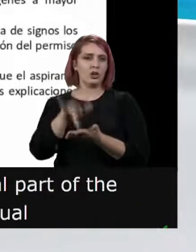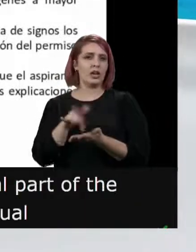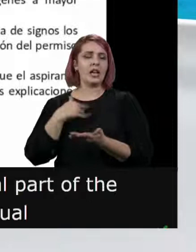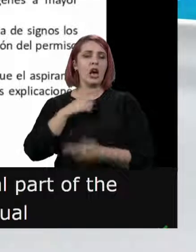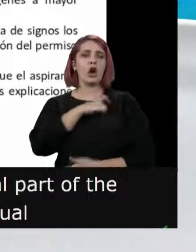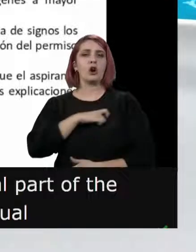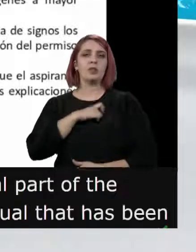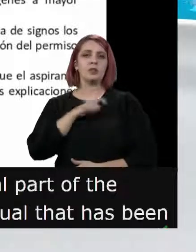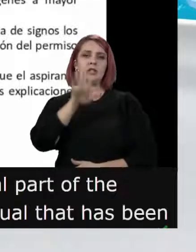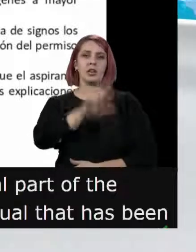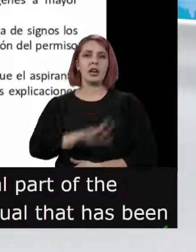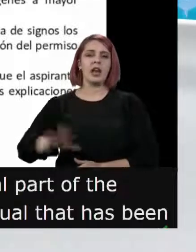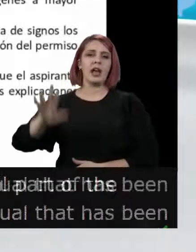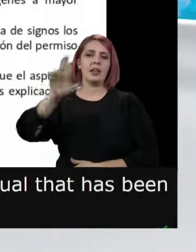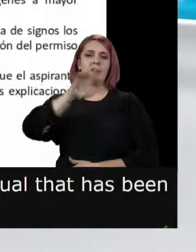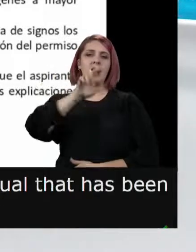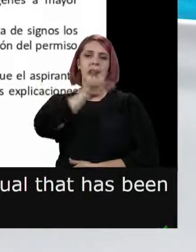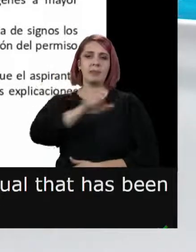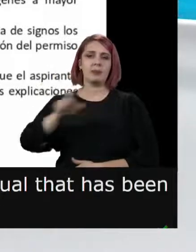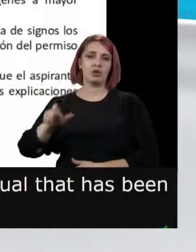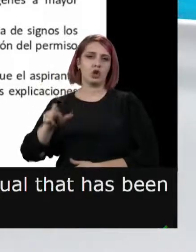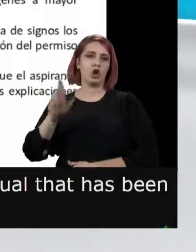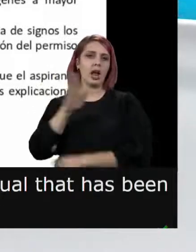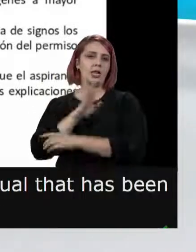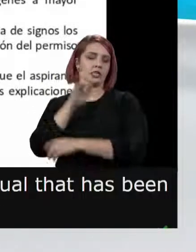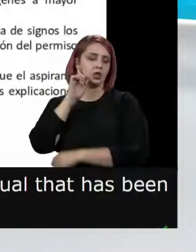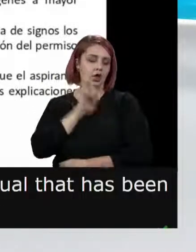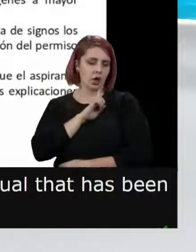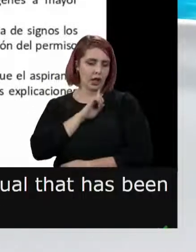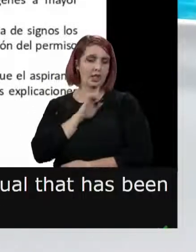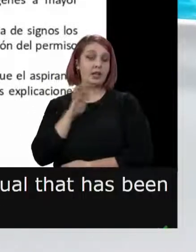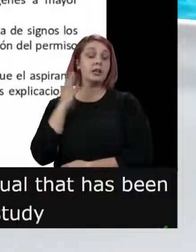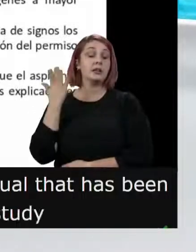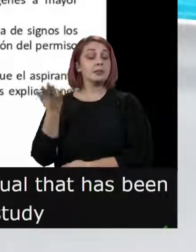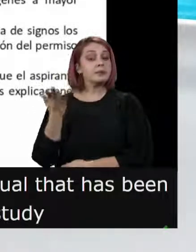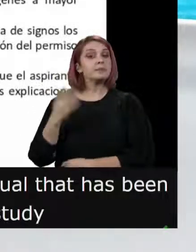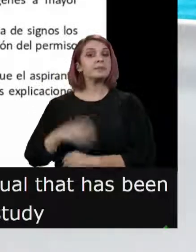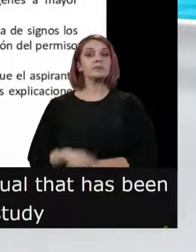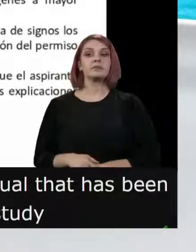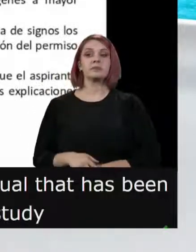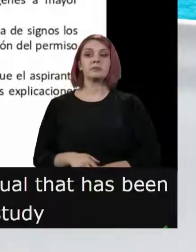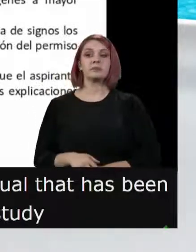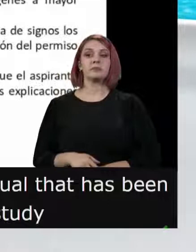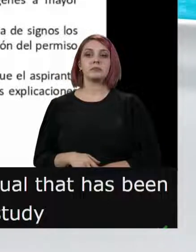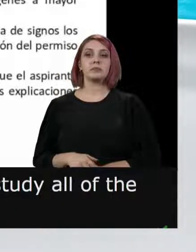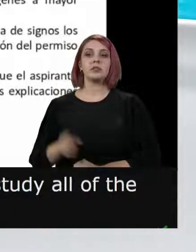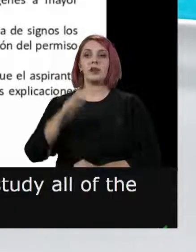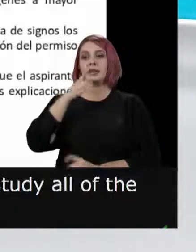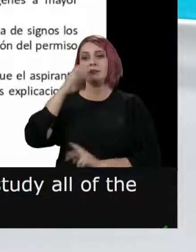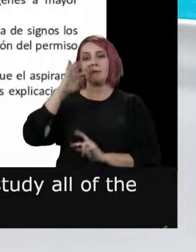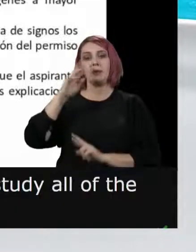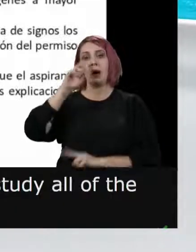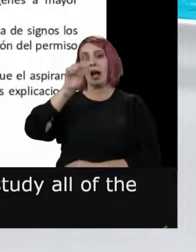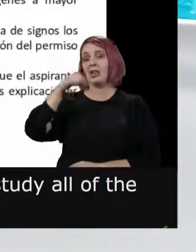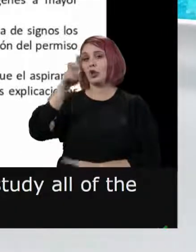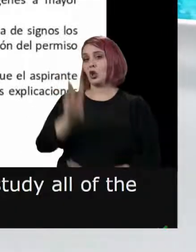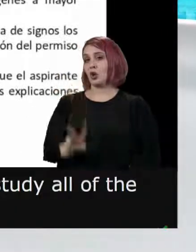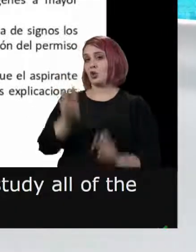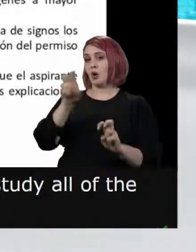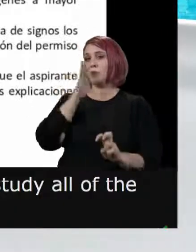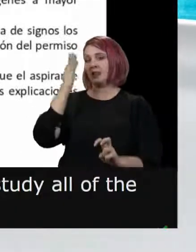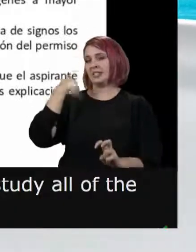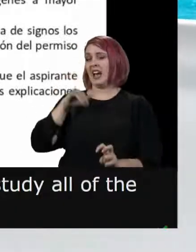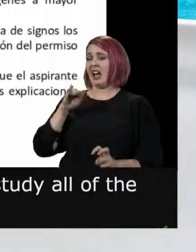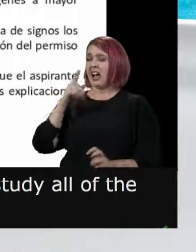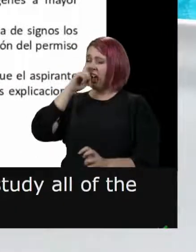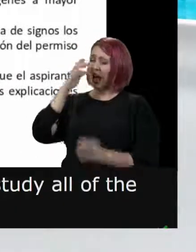into sign language so that people can study all of the things they need to know to pass their driving exam.